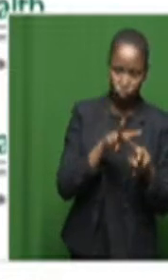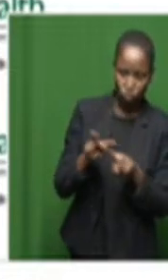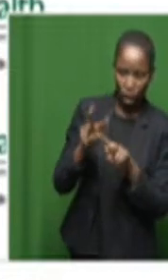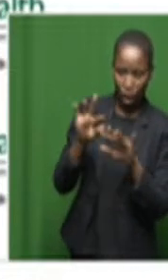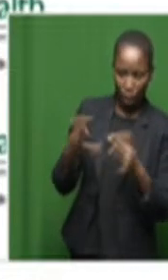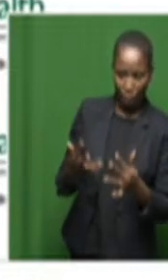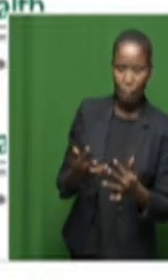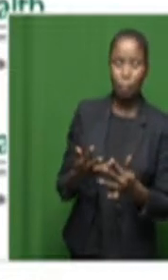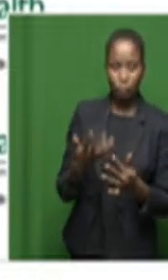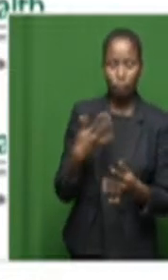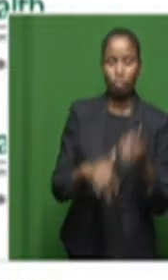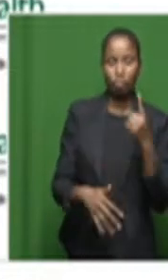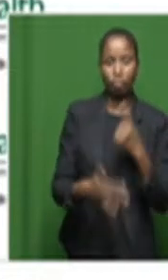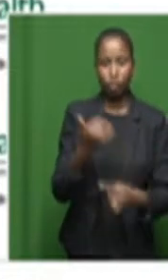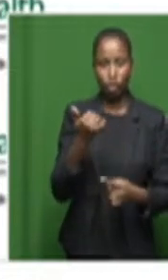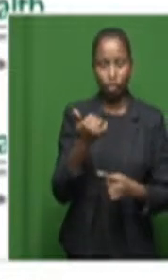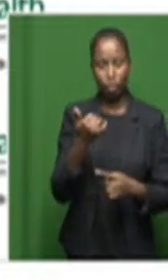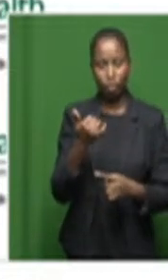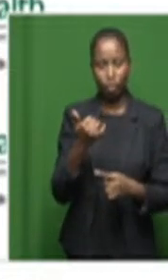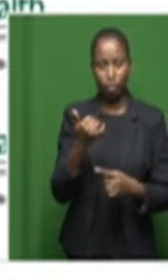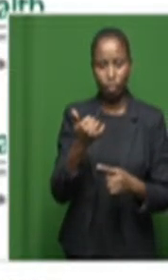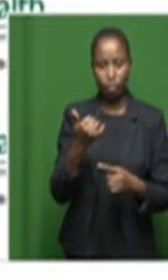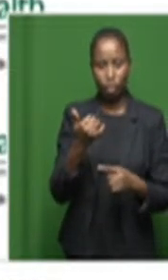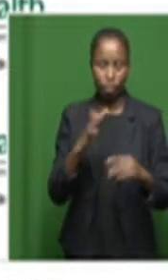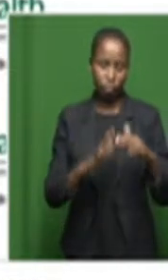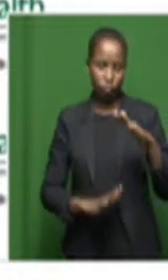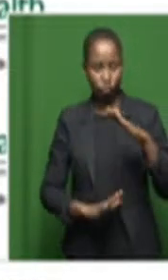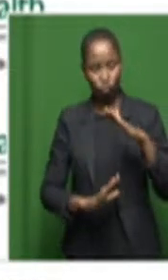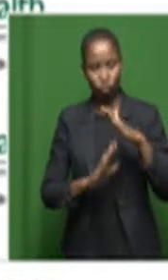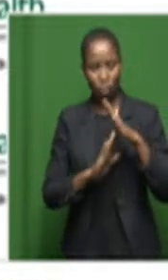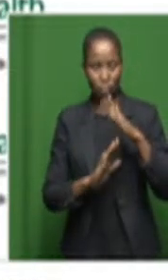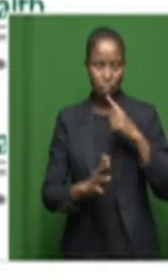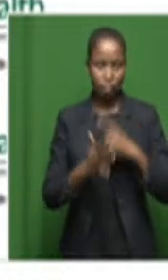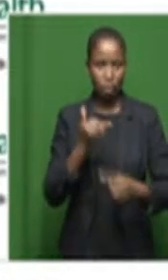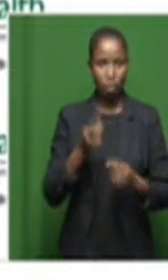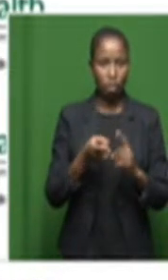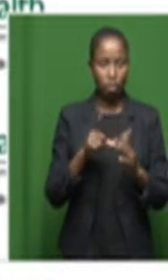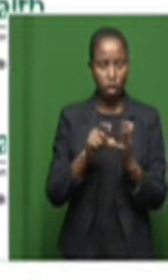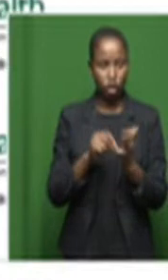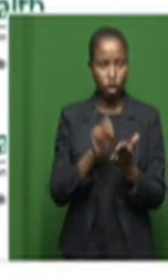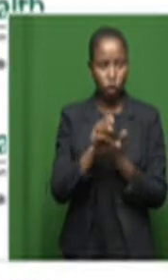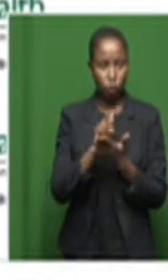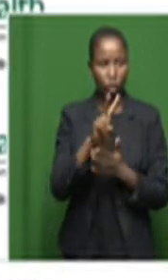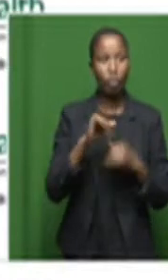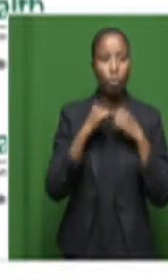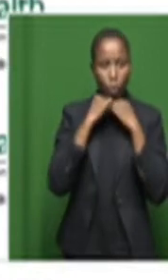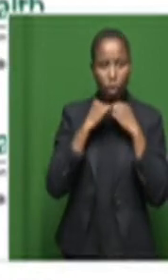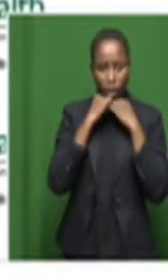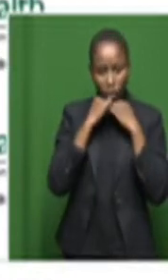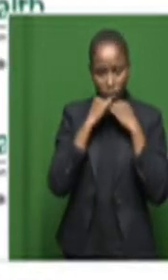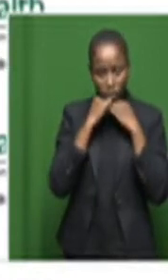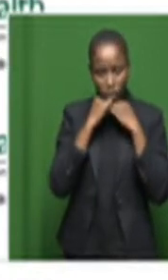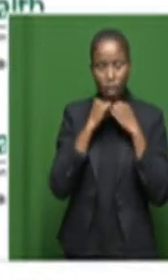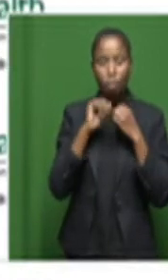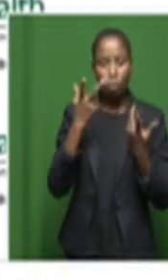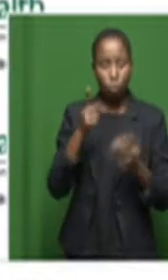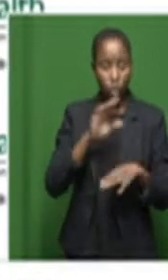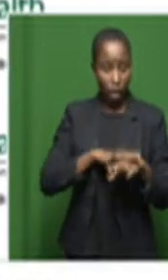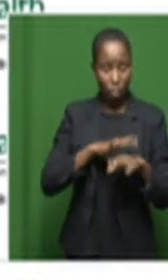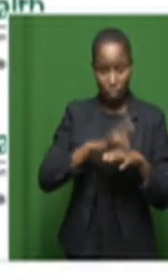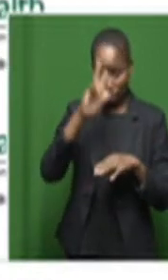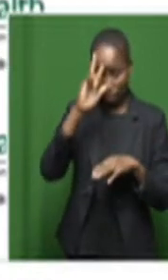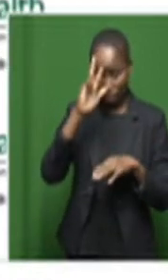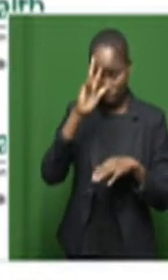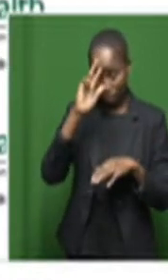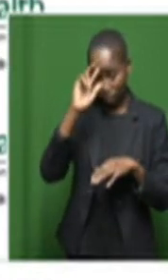we reached a landmark that is yesterday on the 12th of August at 18 hours. We reached a new